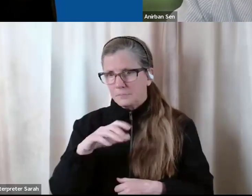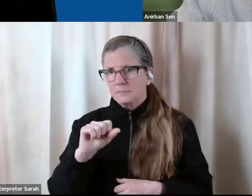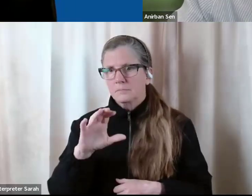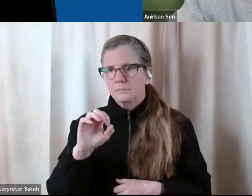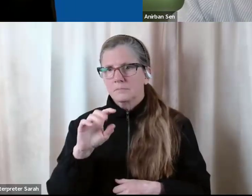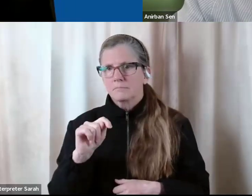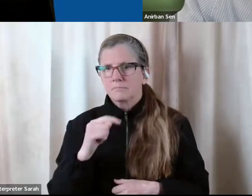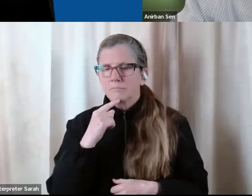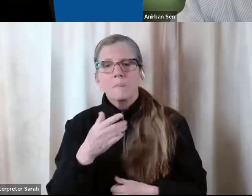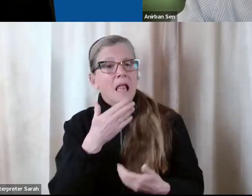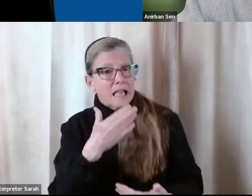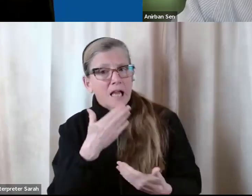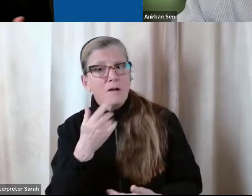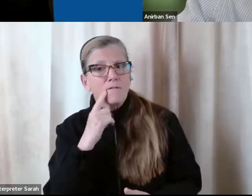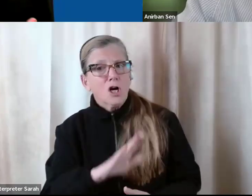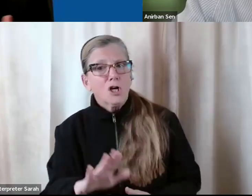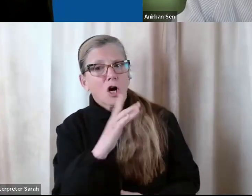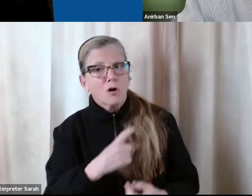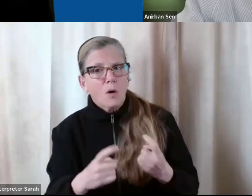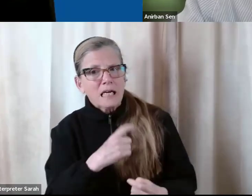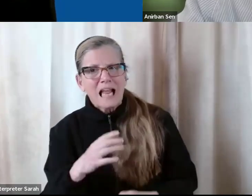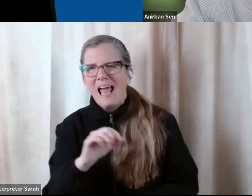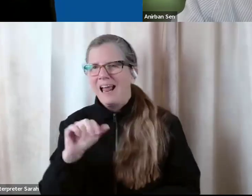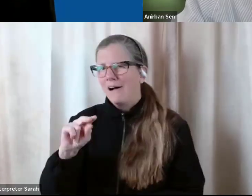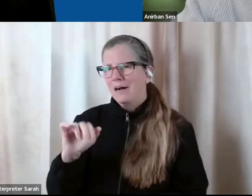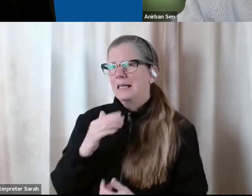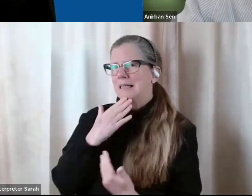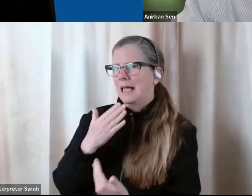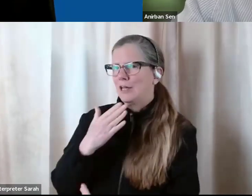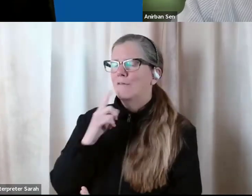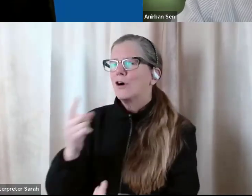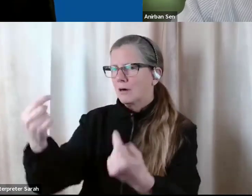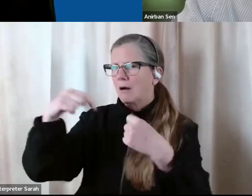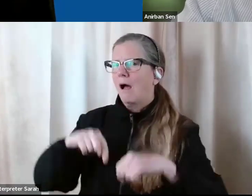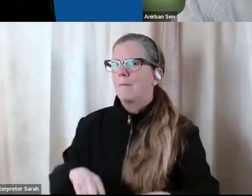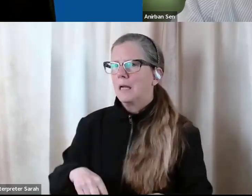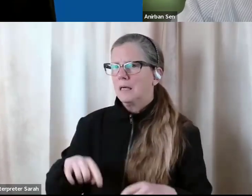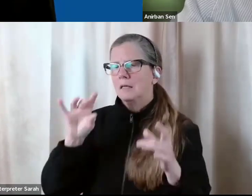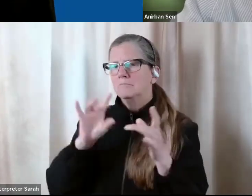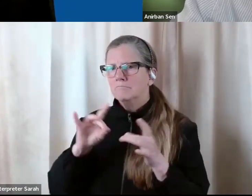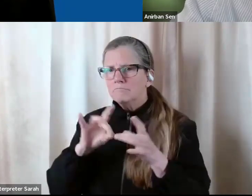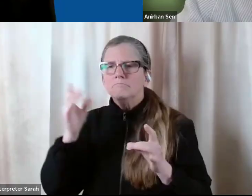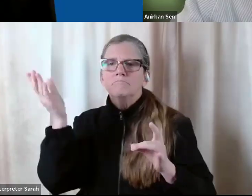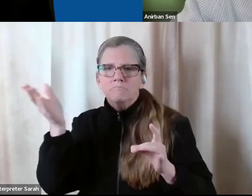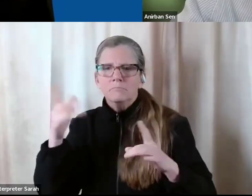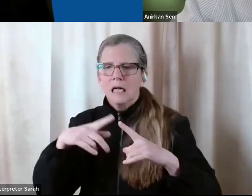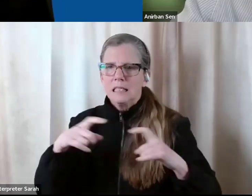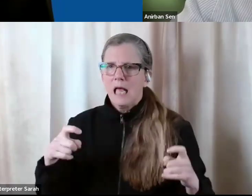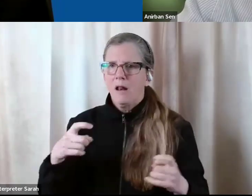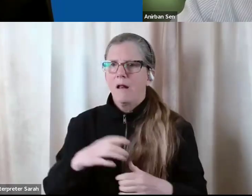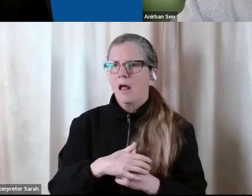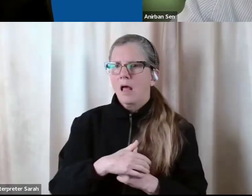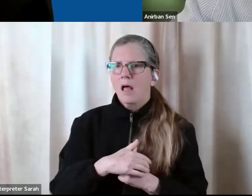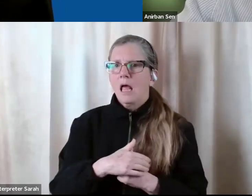folks, for the question. And Ani, again, thanks for coming here and making yourself available to talk about this. We'd love to have you back as